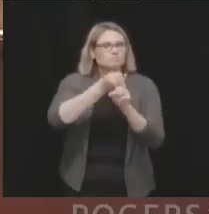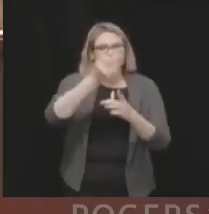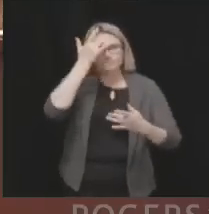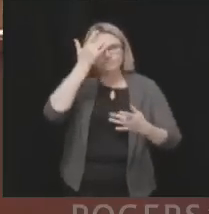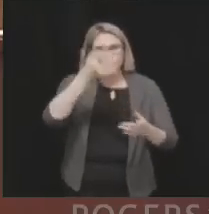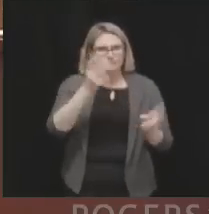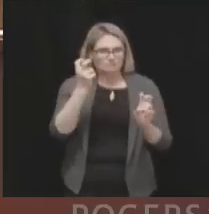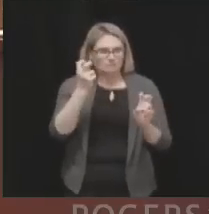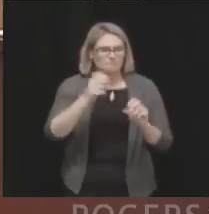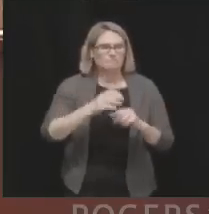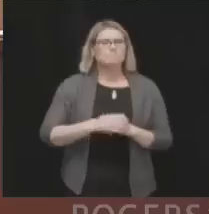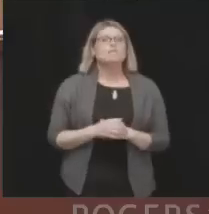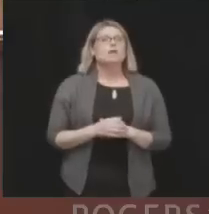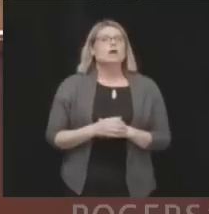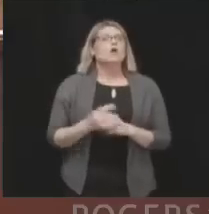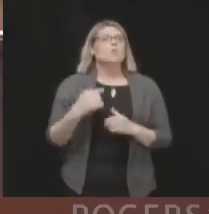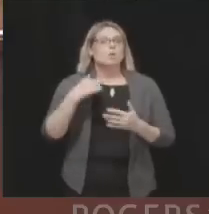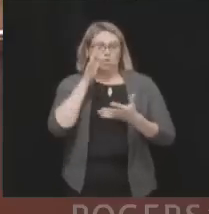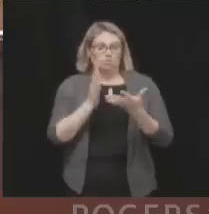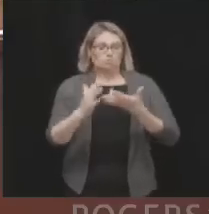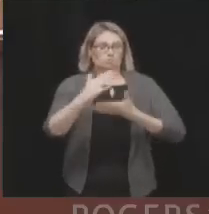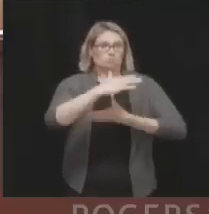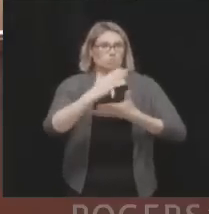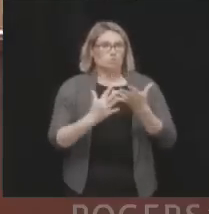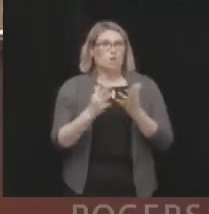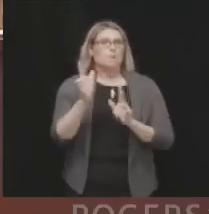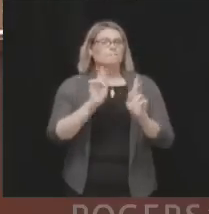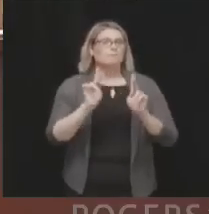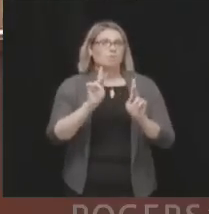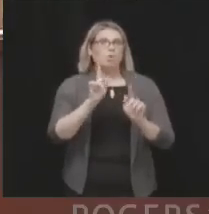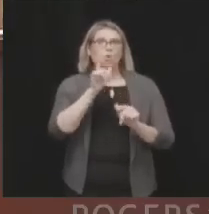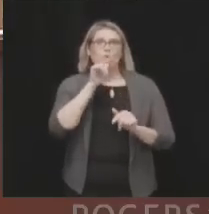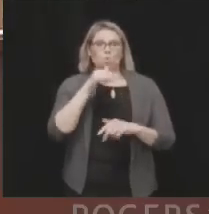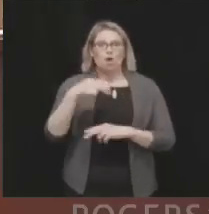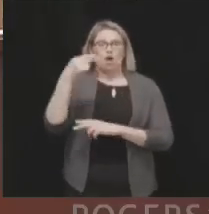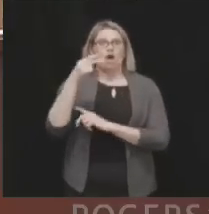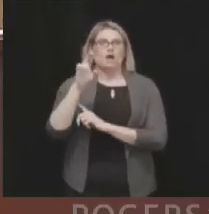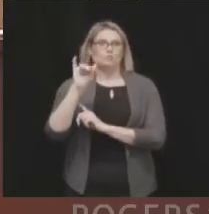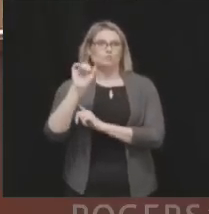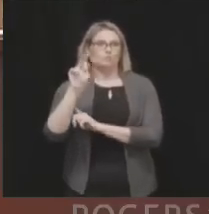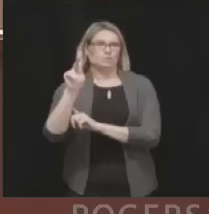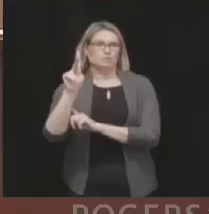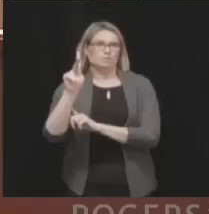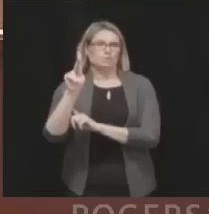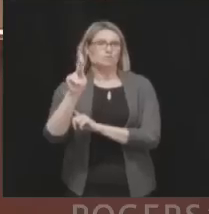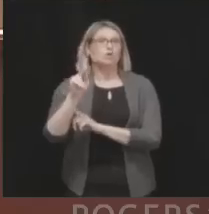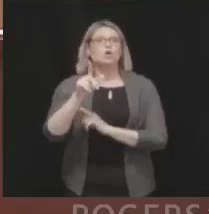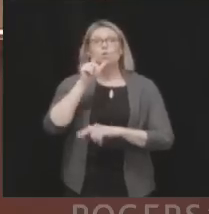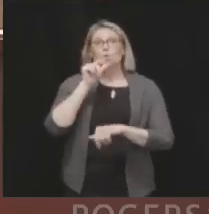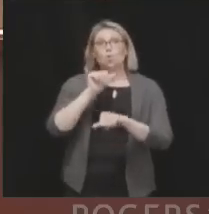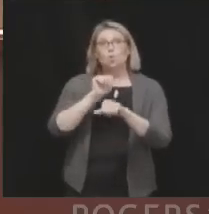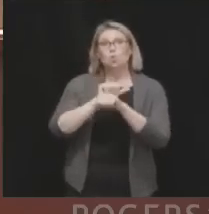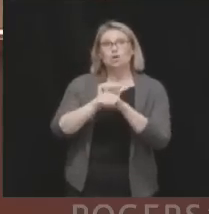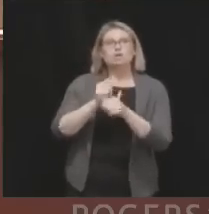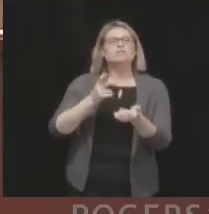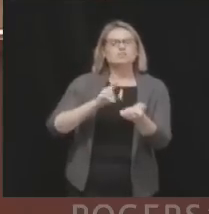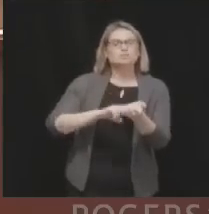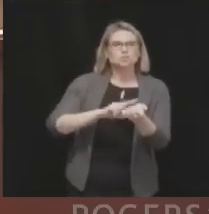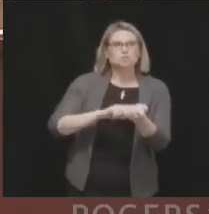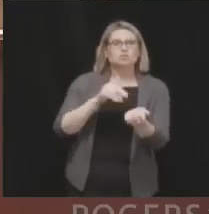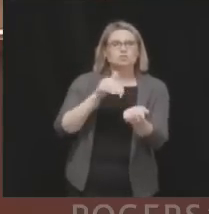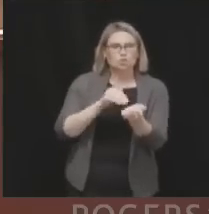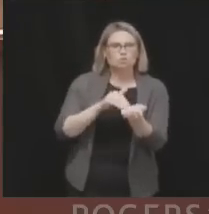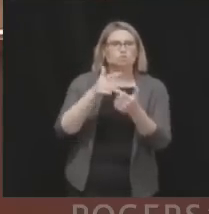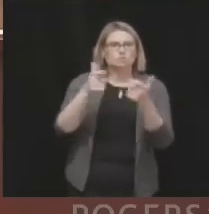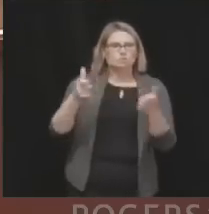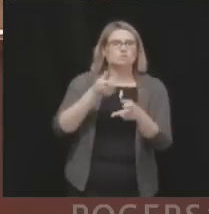that our results are correct. Les responsables de la santé publique continueront à faire leur part en poursuivant les tests de dépistage et la